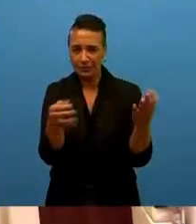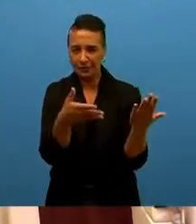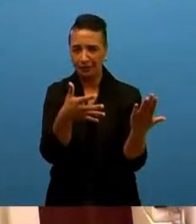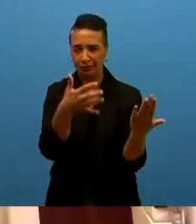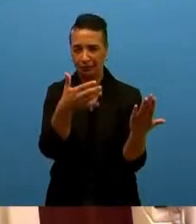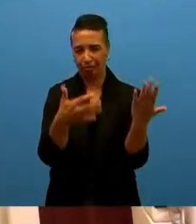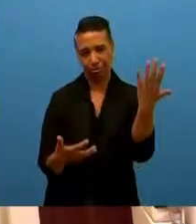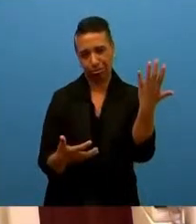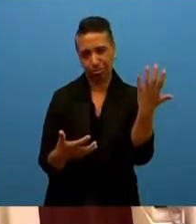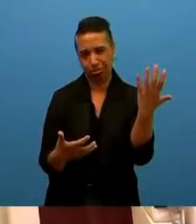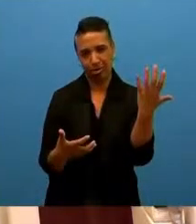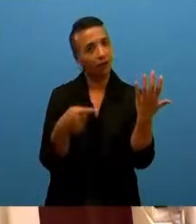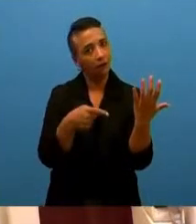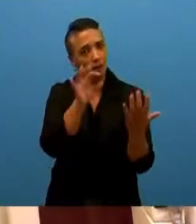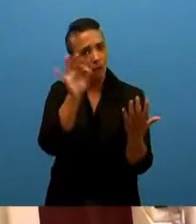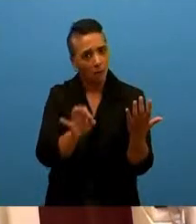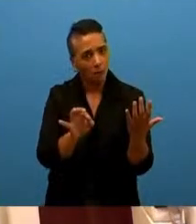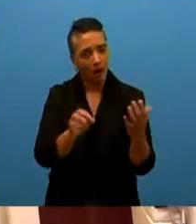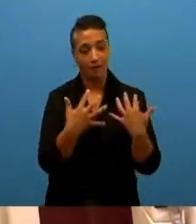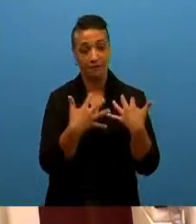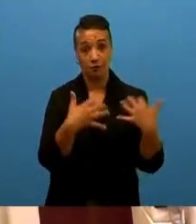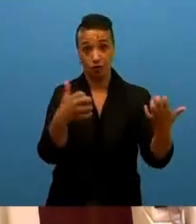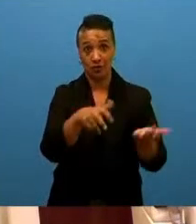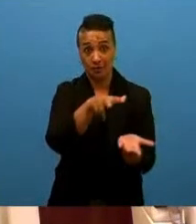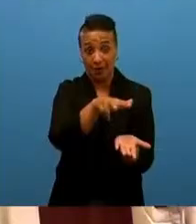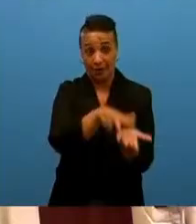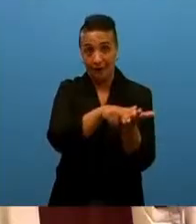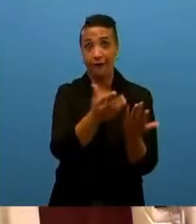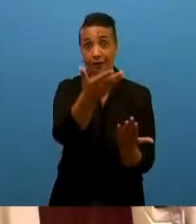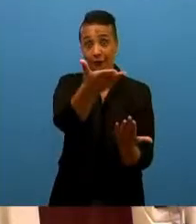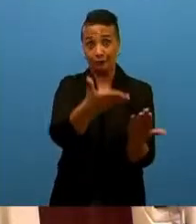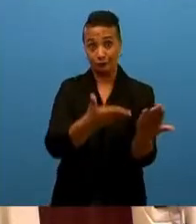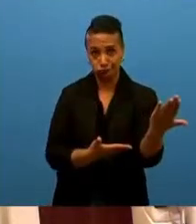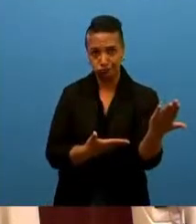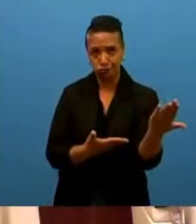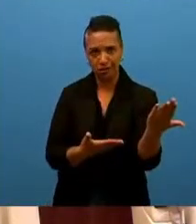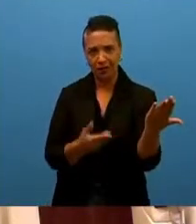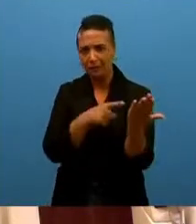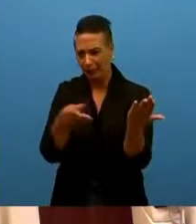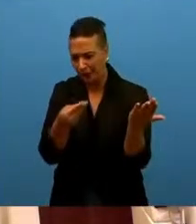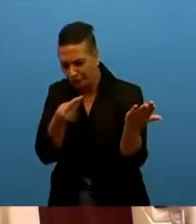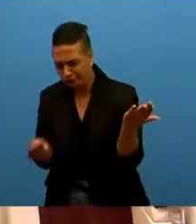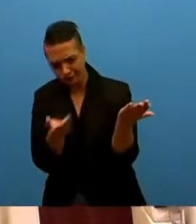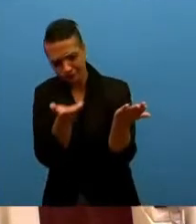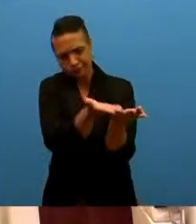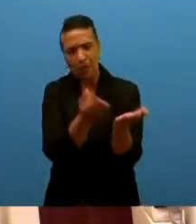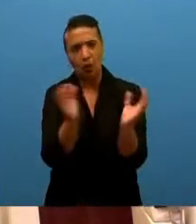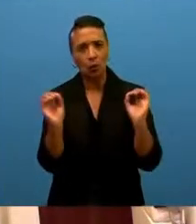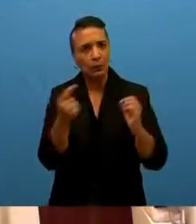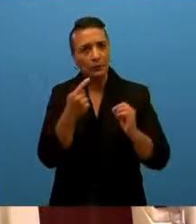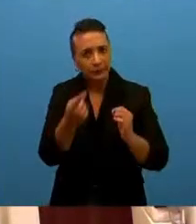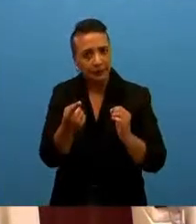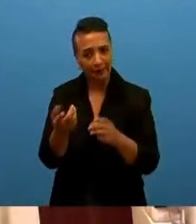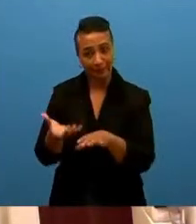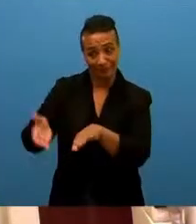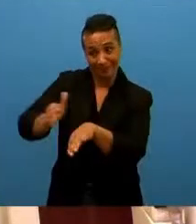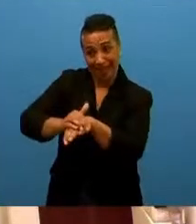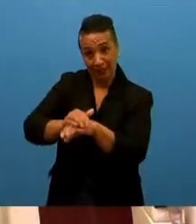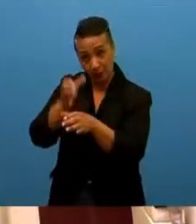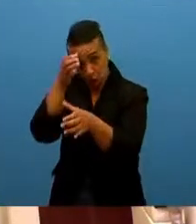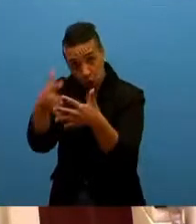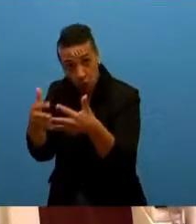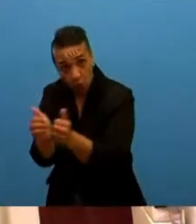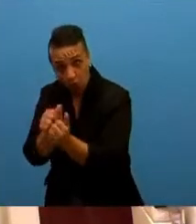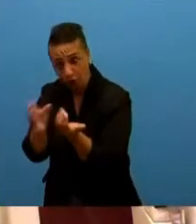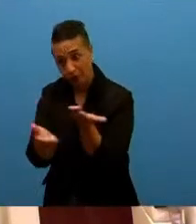The resolution adopted by the General Assembly did not include either the proposal for the expert workshop or the